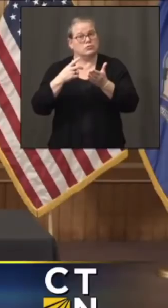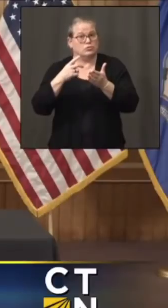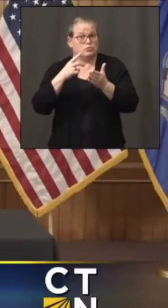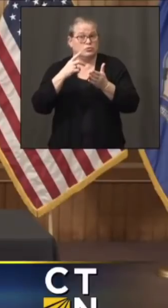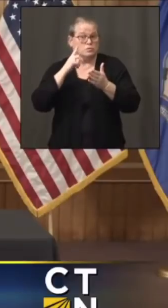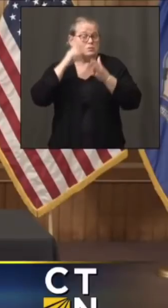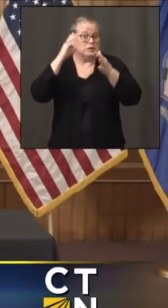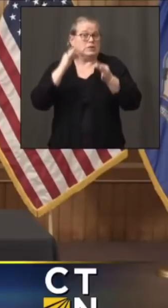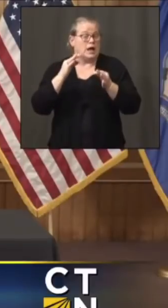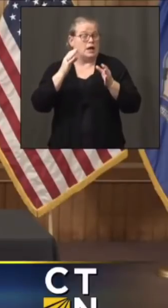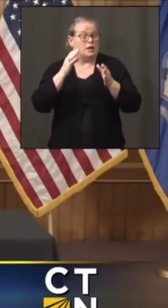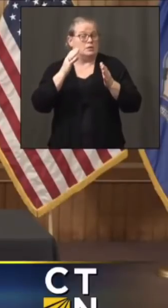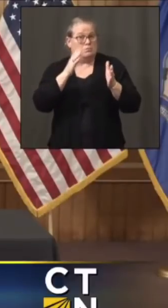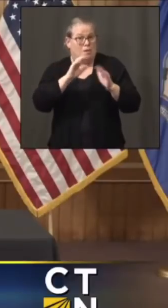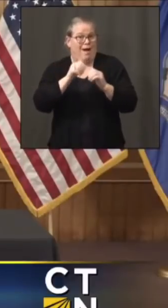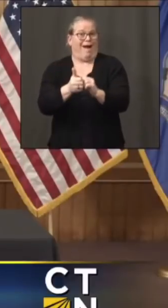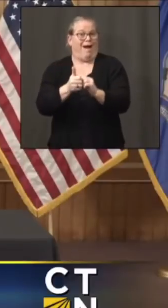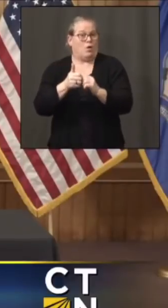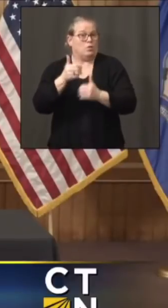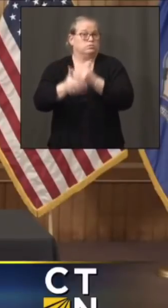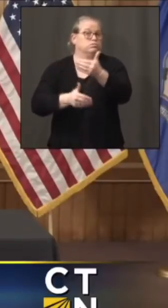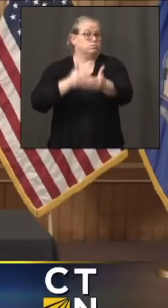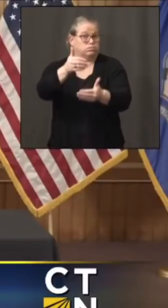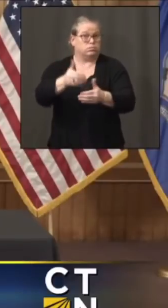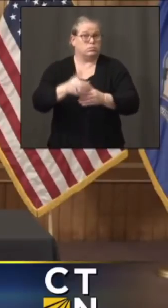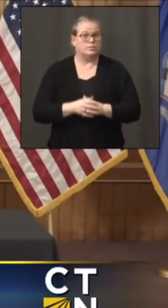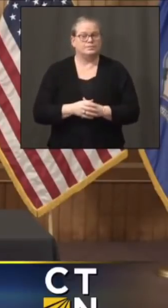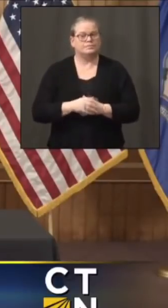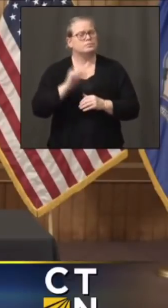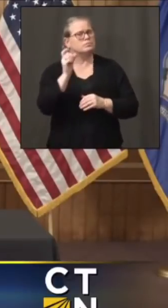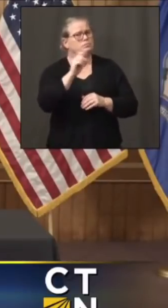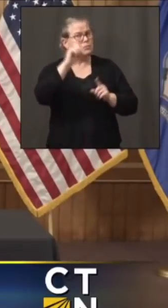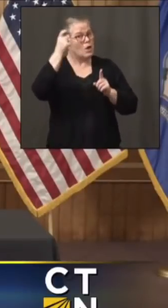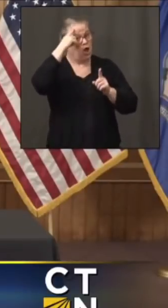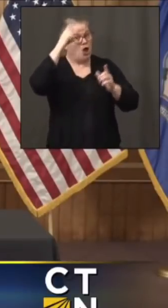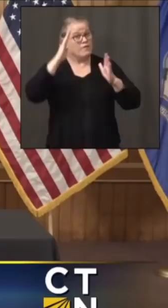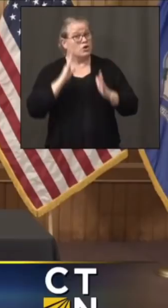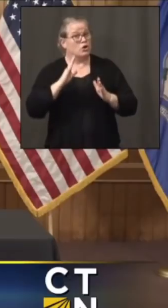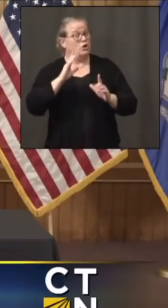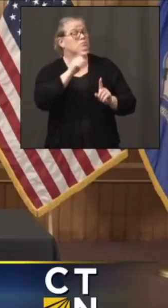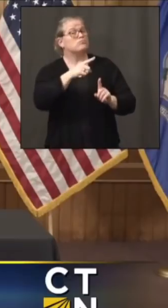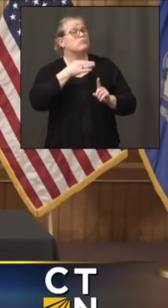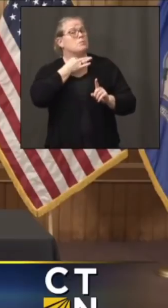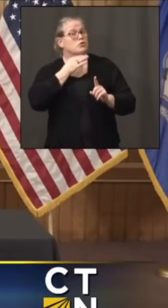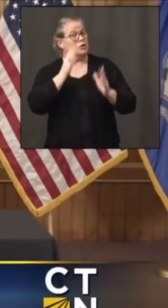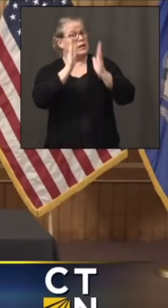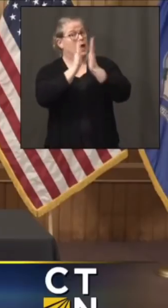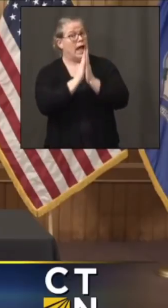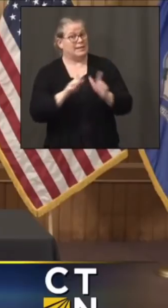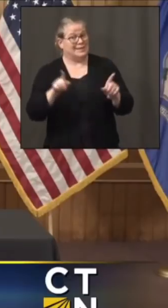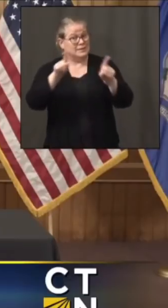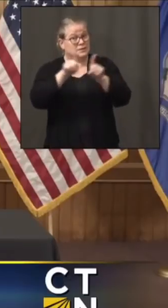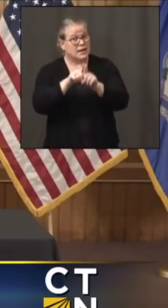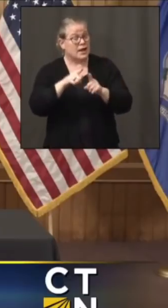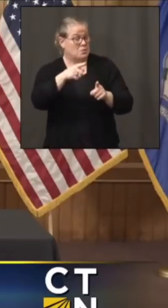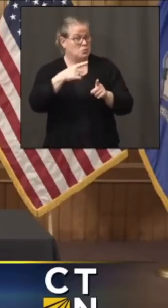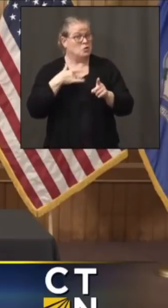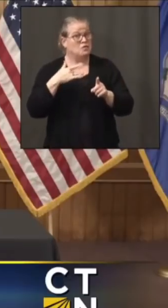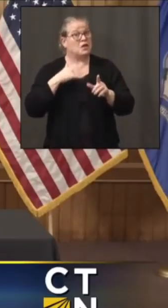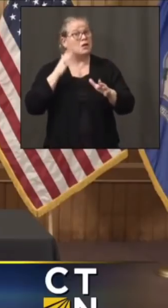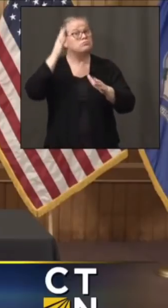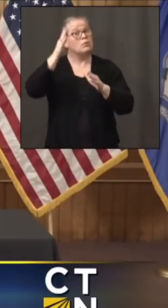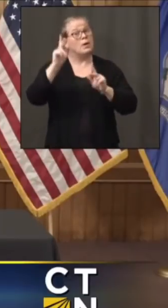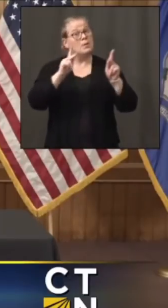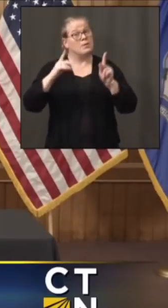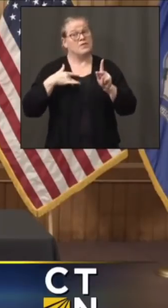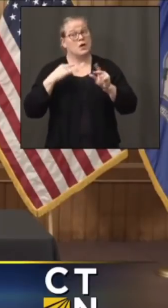doing right now, when it comes to the confidence, do you foresee a point where we're going to have more of the vaccine than people wanting to take it?